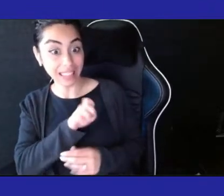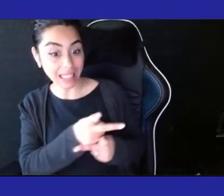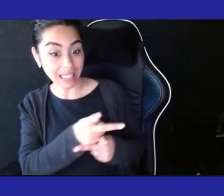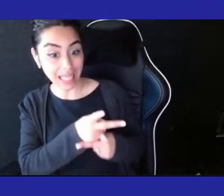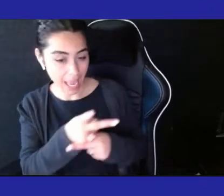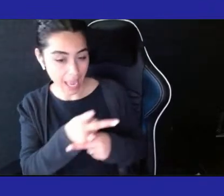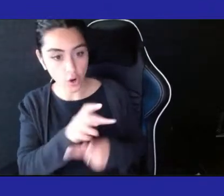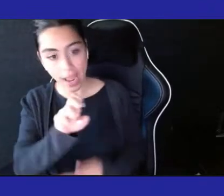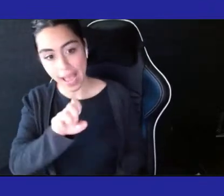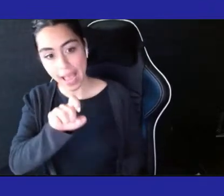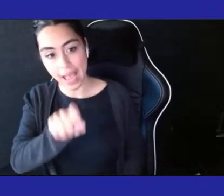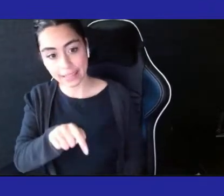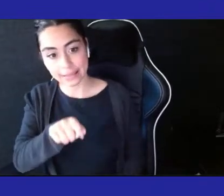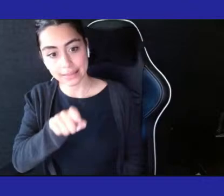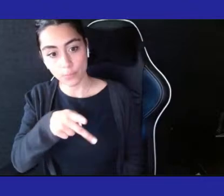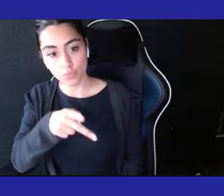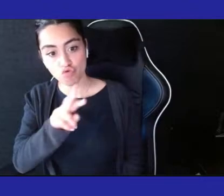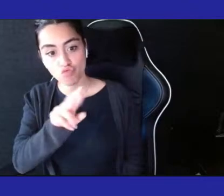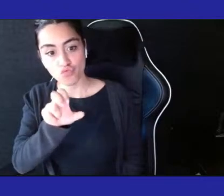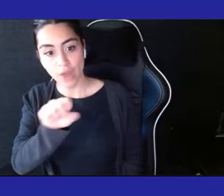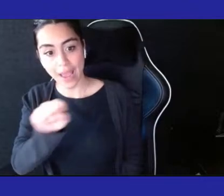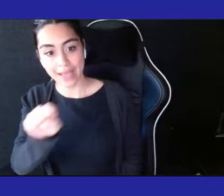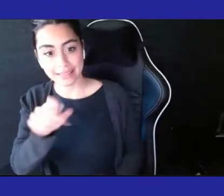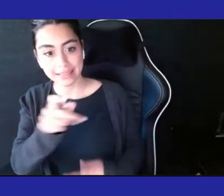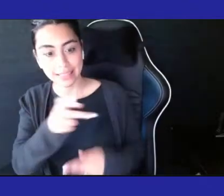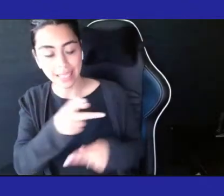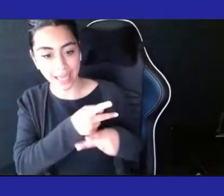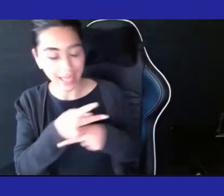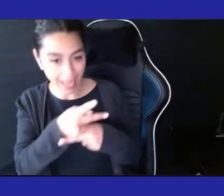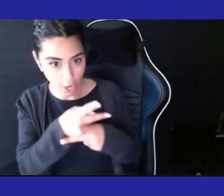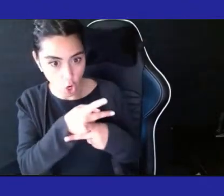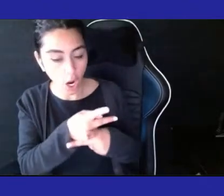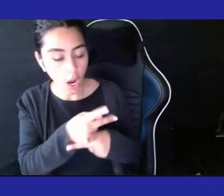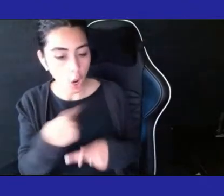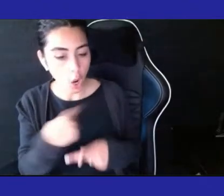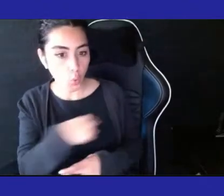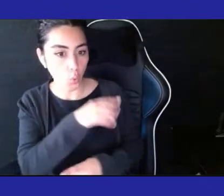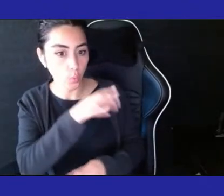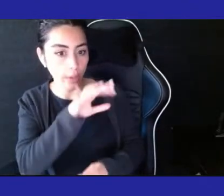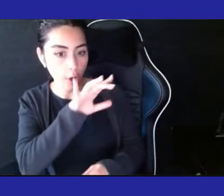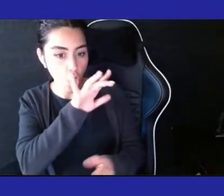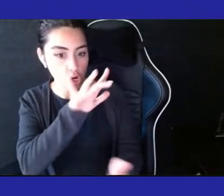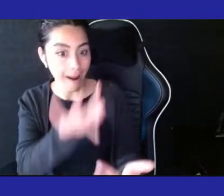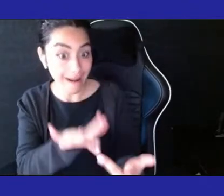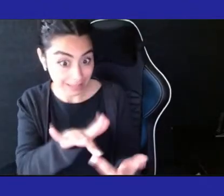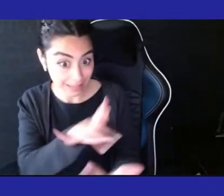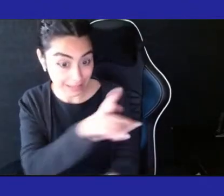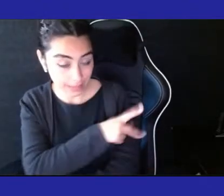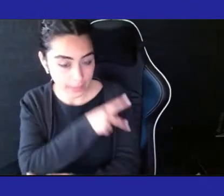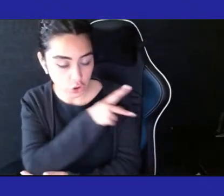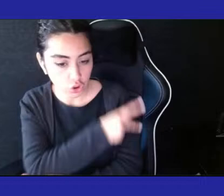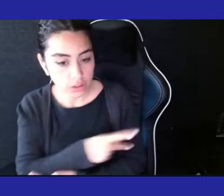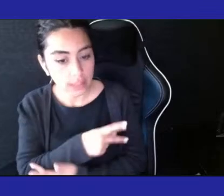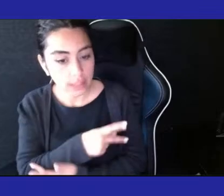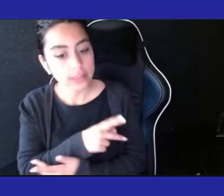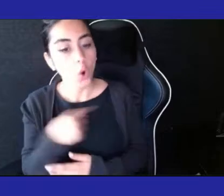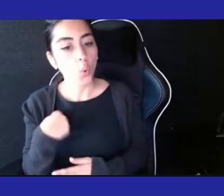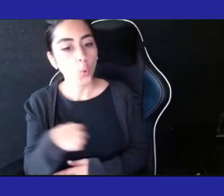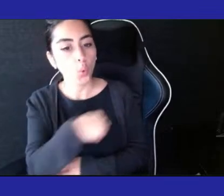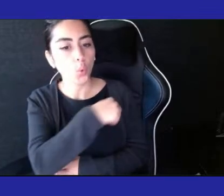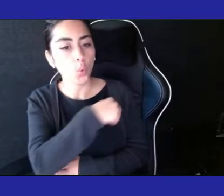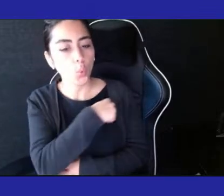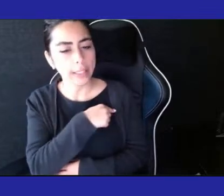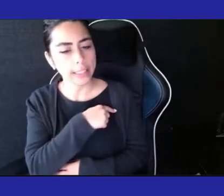is actually proactively outreaching them. Right. We are looking at piloting, starting with